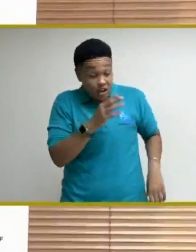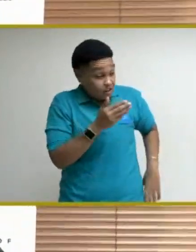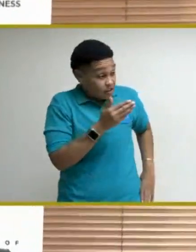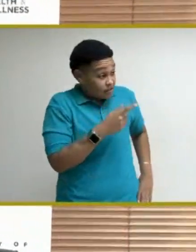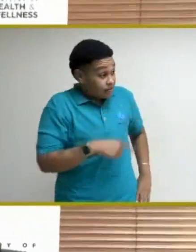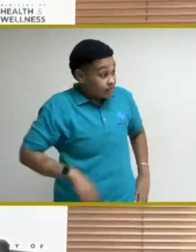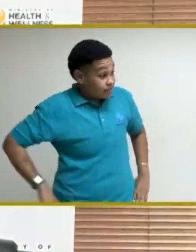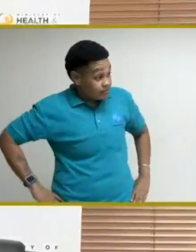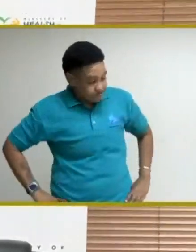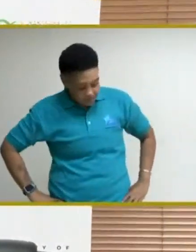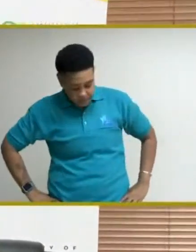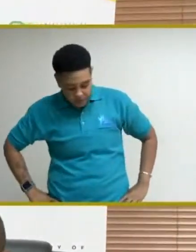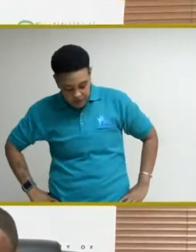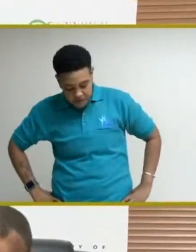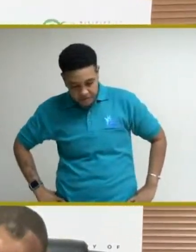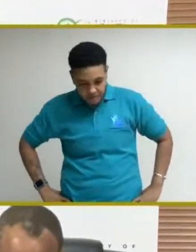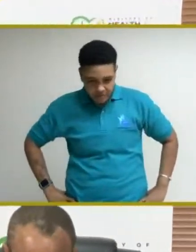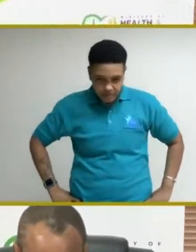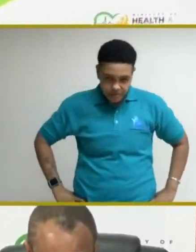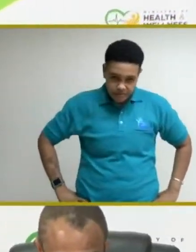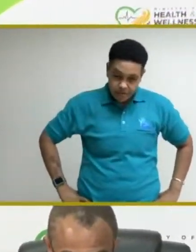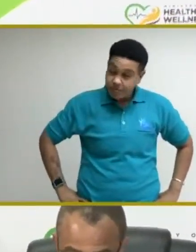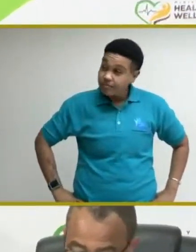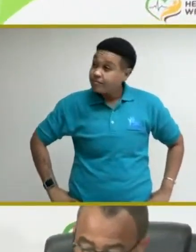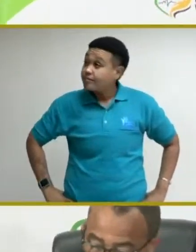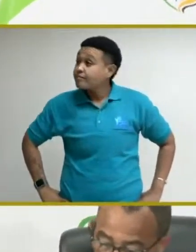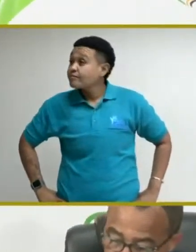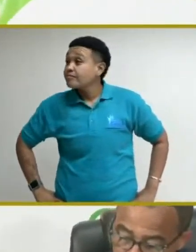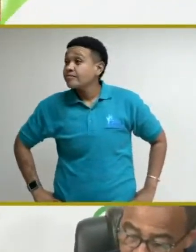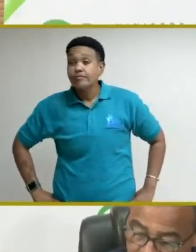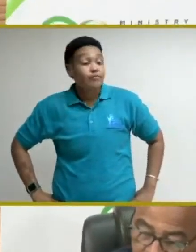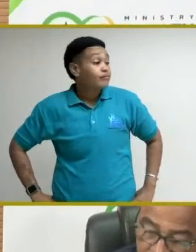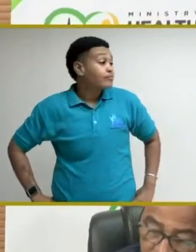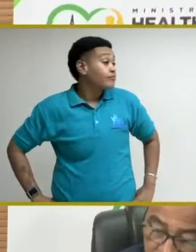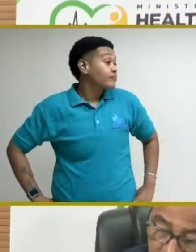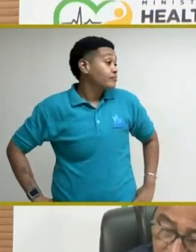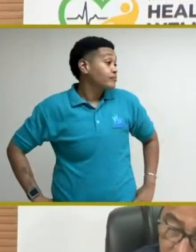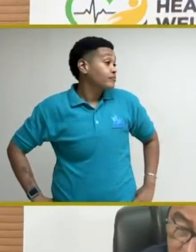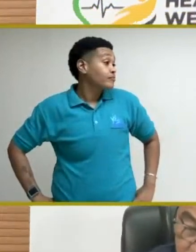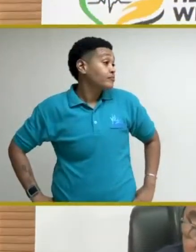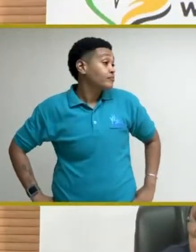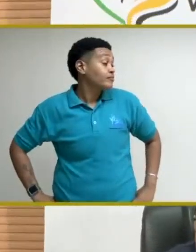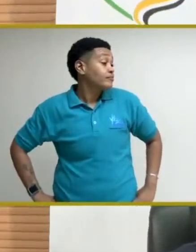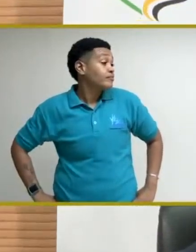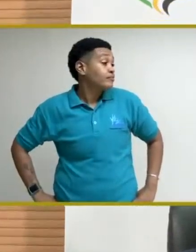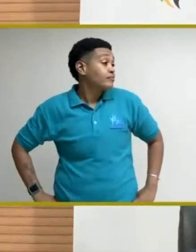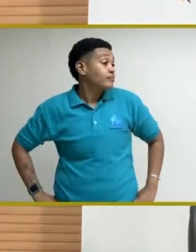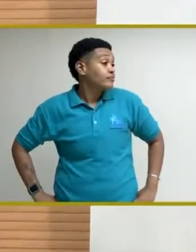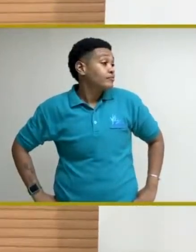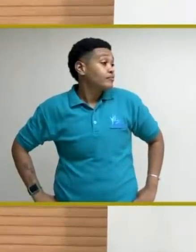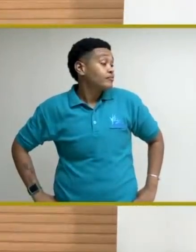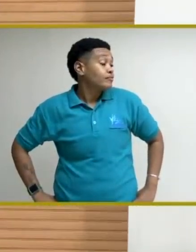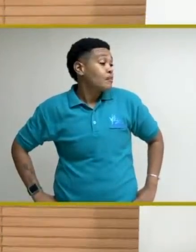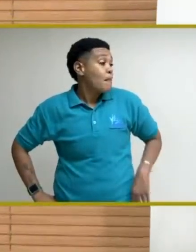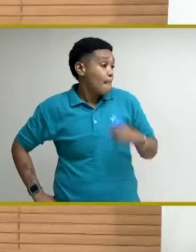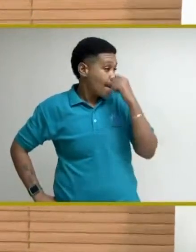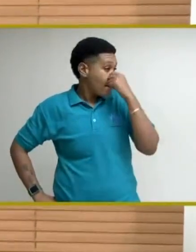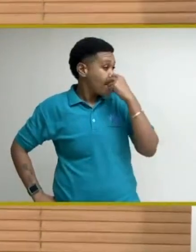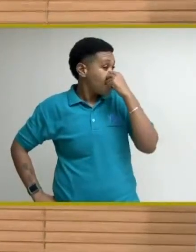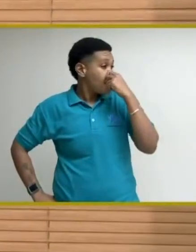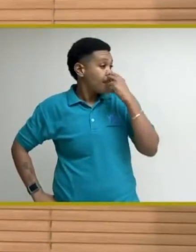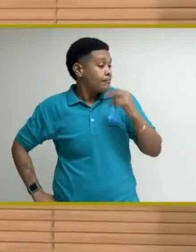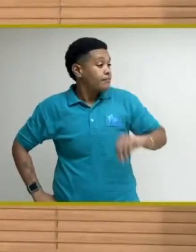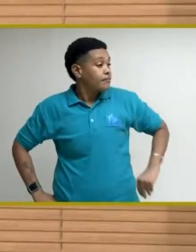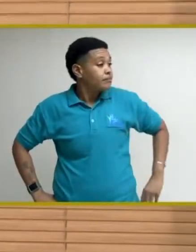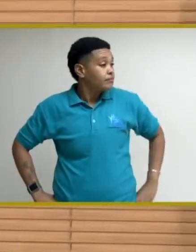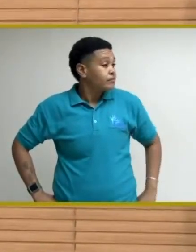afternoon, Minister. Good afternoon, members of the public. So, as was announced in Parliament